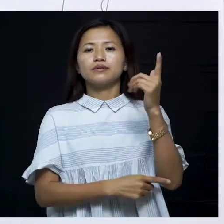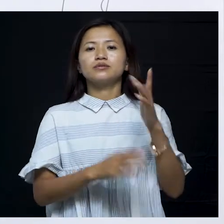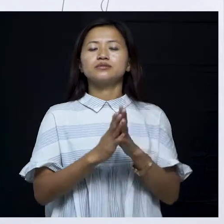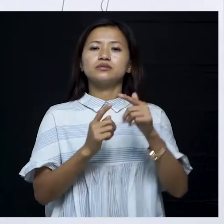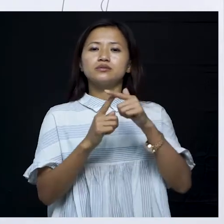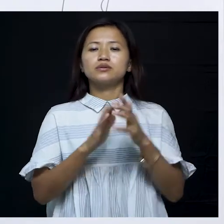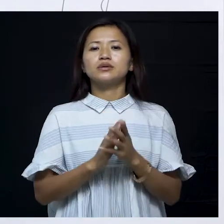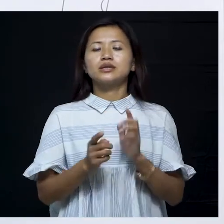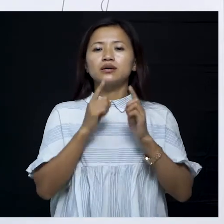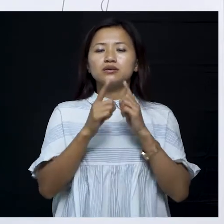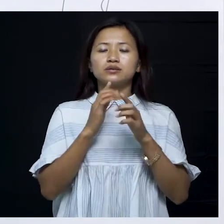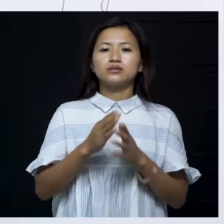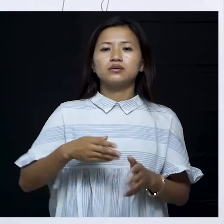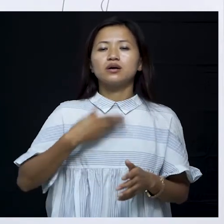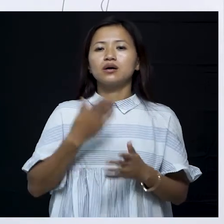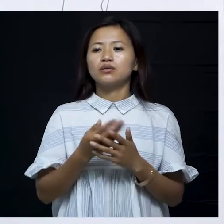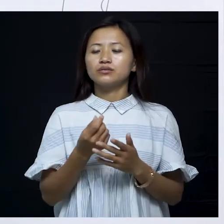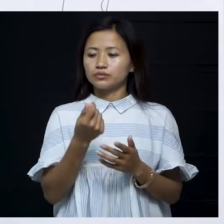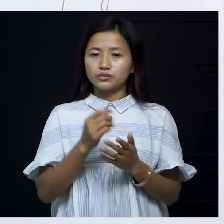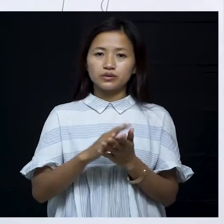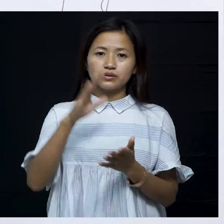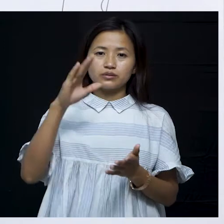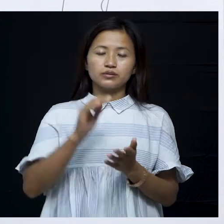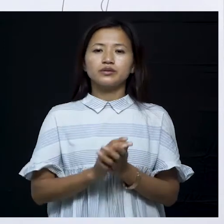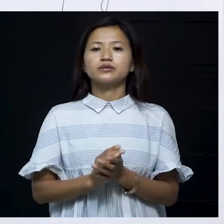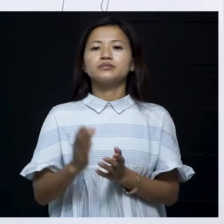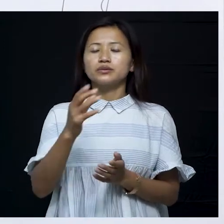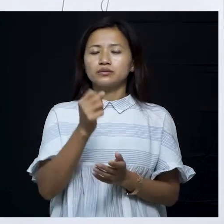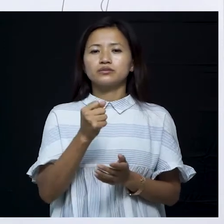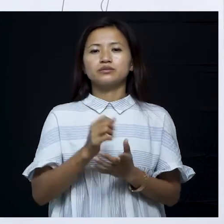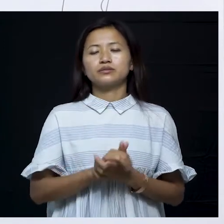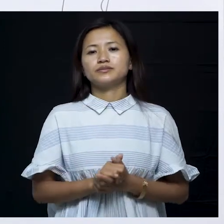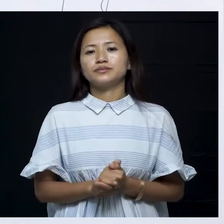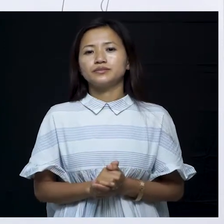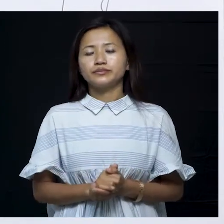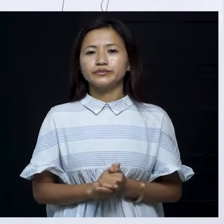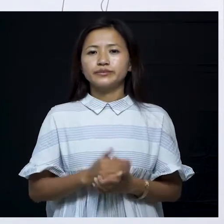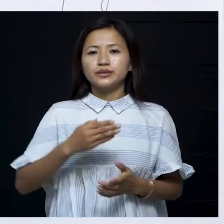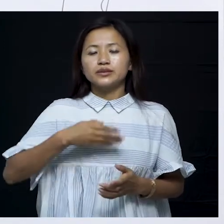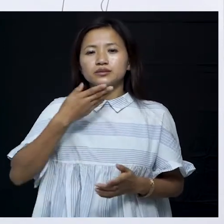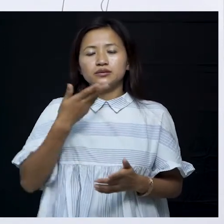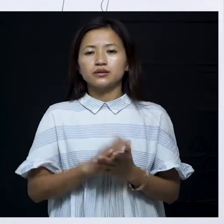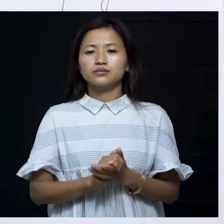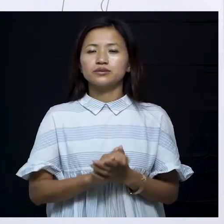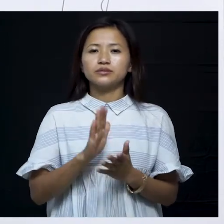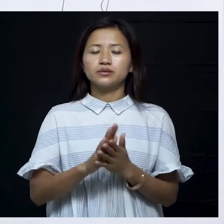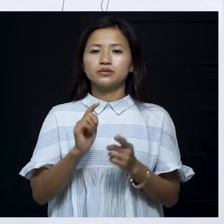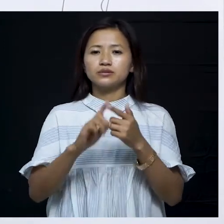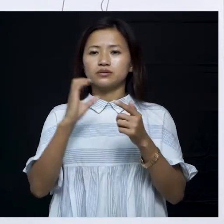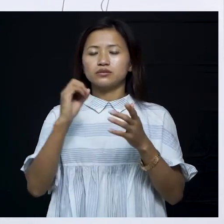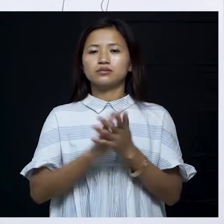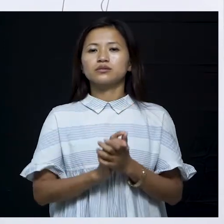will explain to you about how the price rise can be controlled, all right? So I'm dealing with the economic presence of the